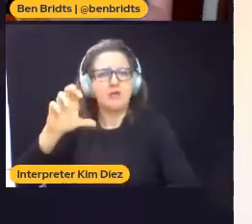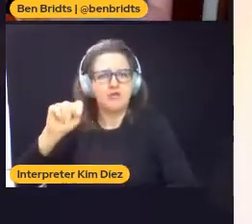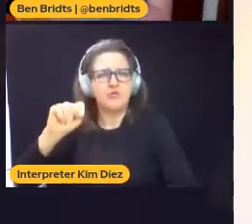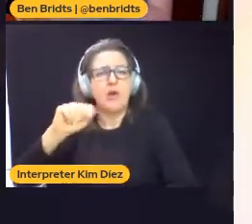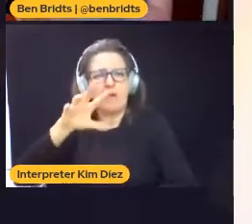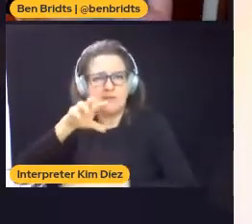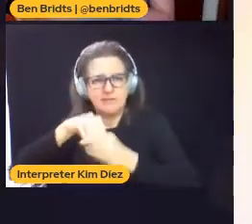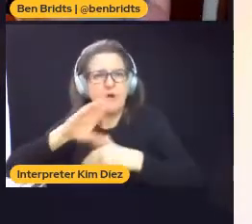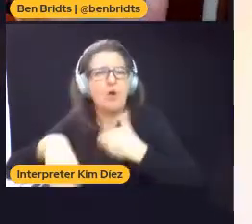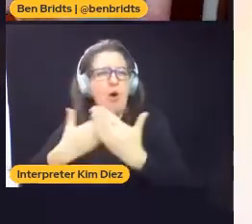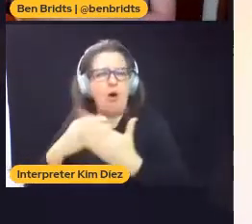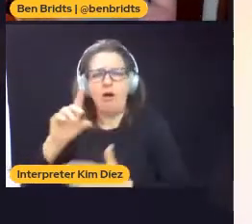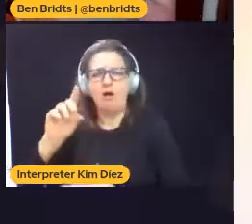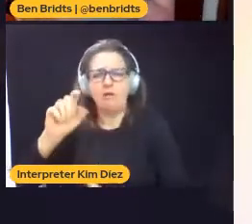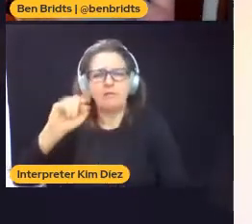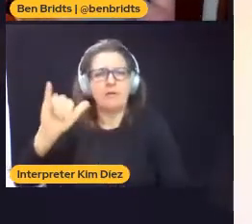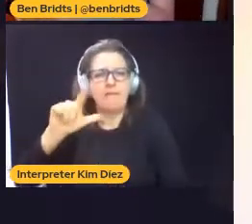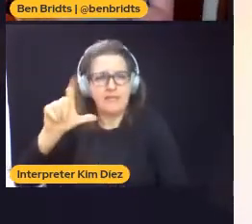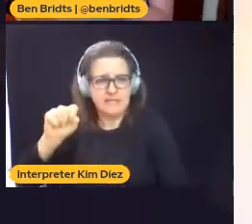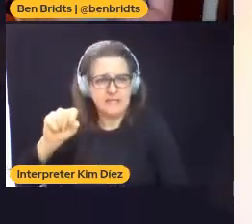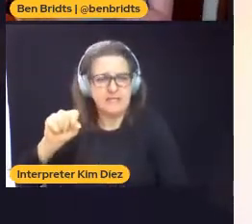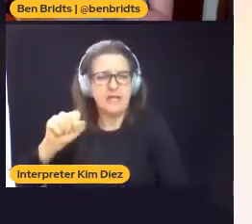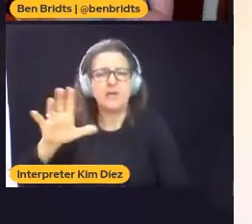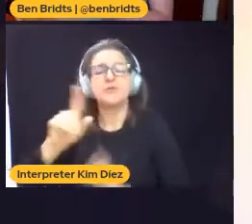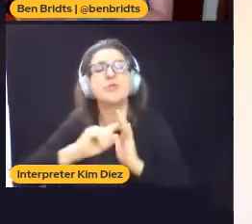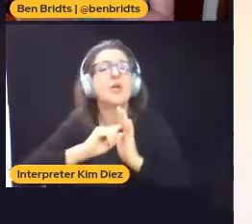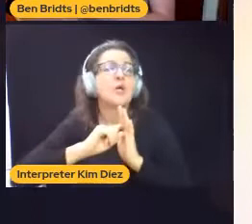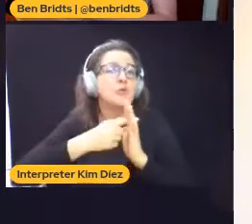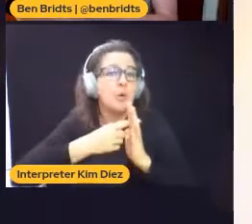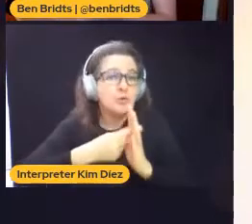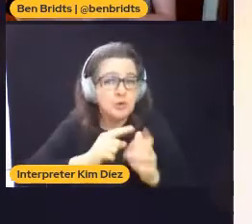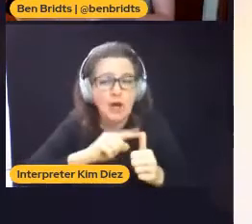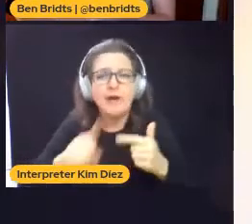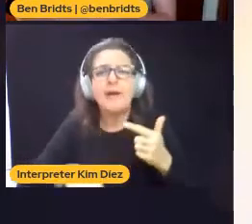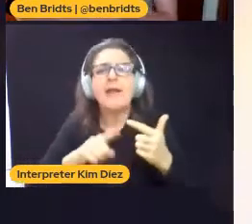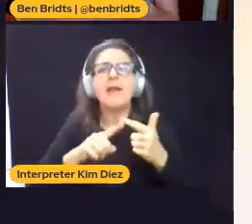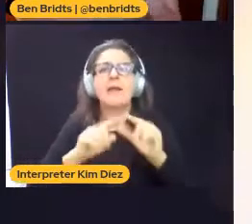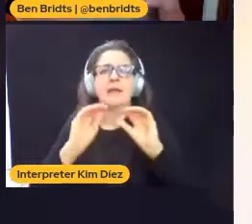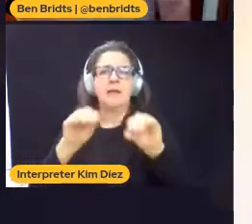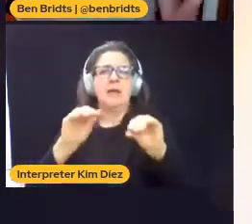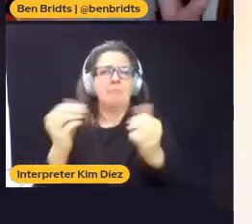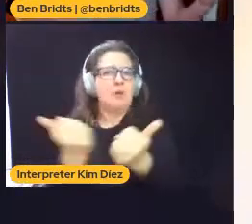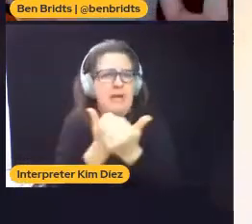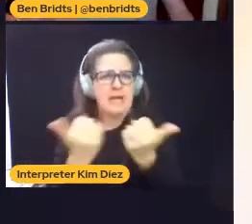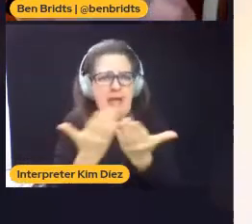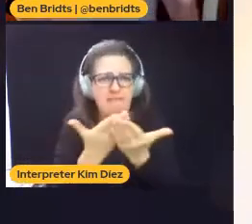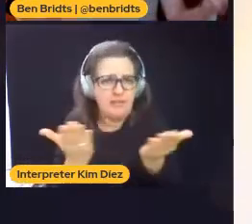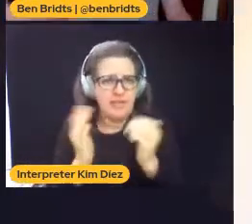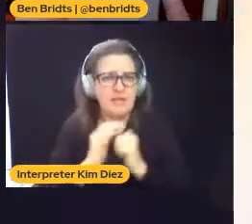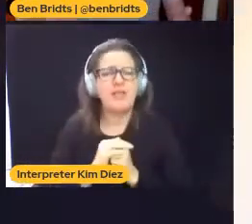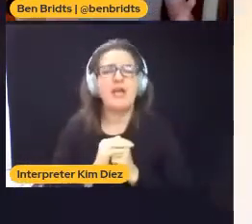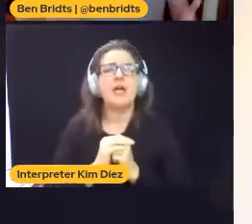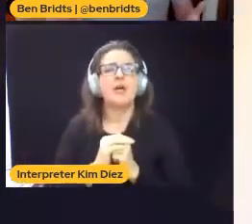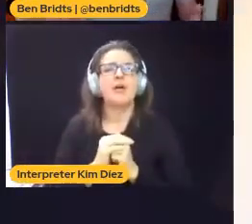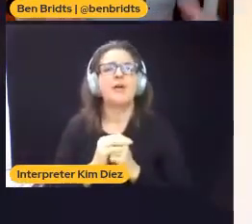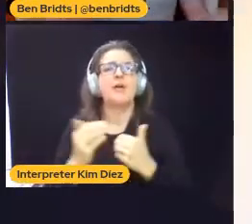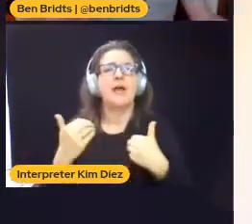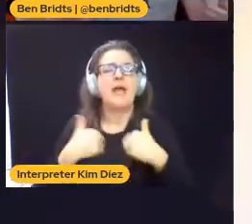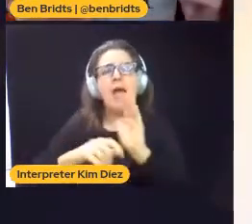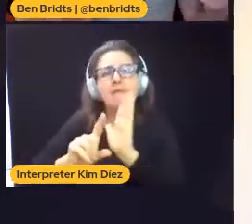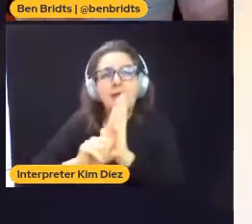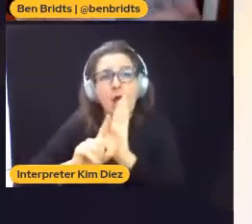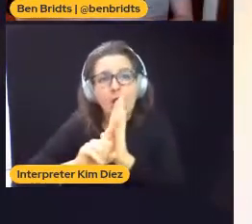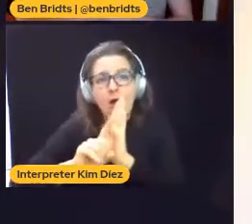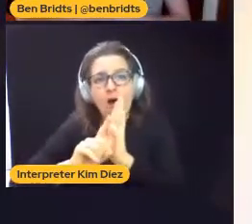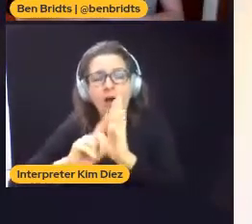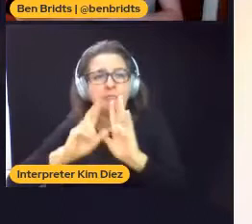putting, starting the instance, putting everything on there, having alarms and monitoring around that, making sure